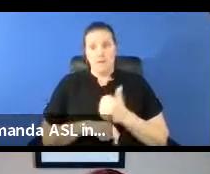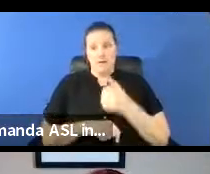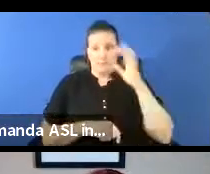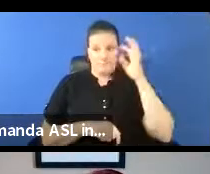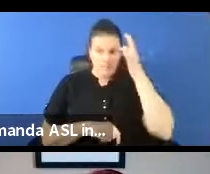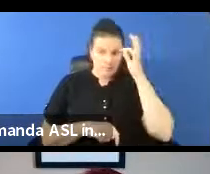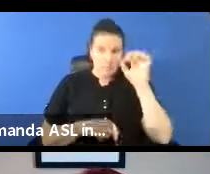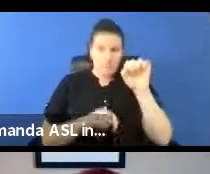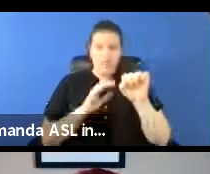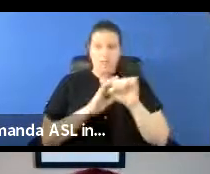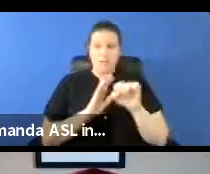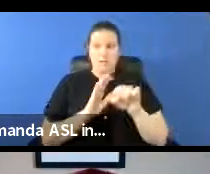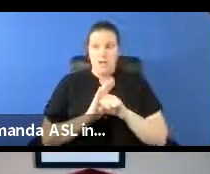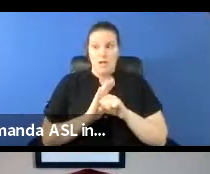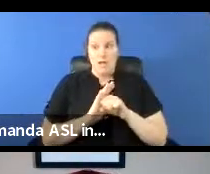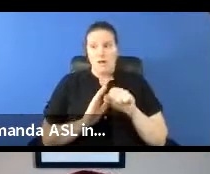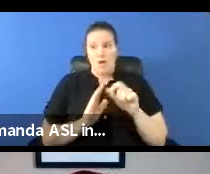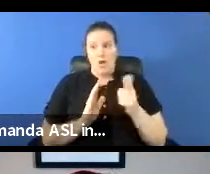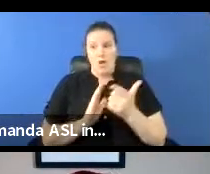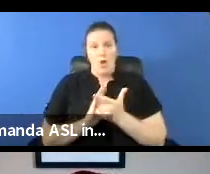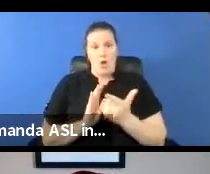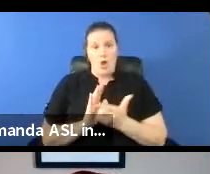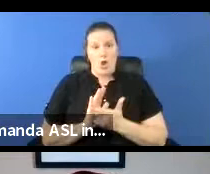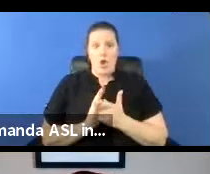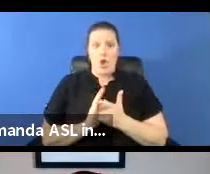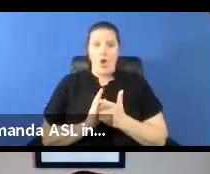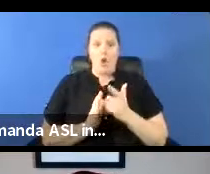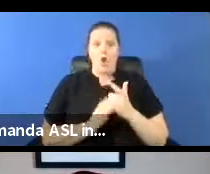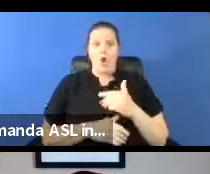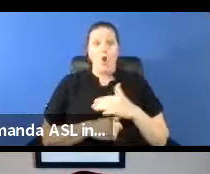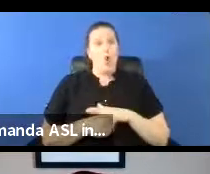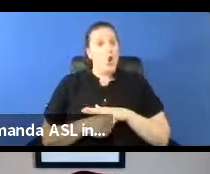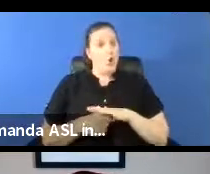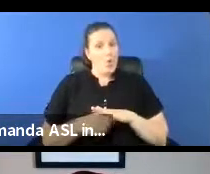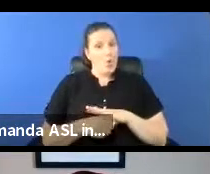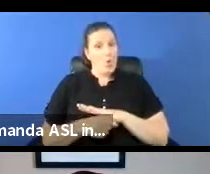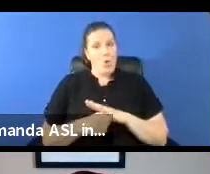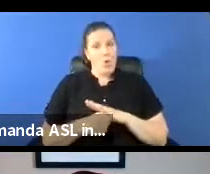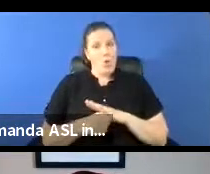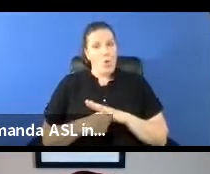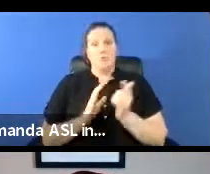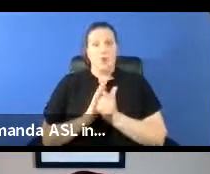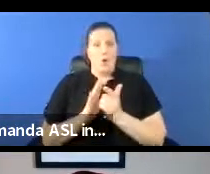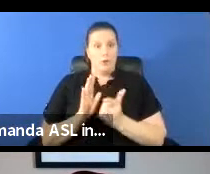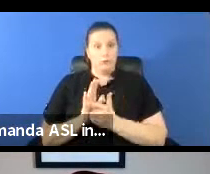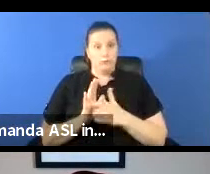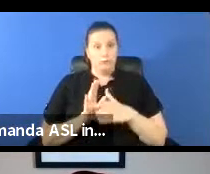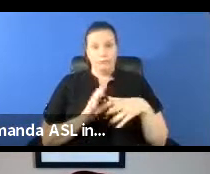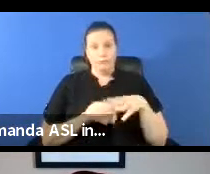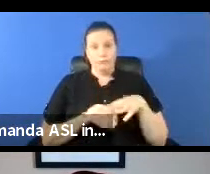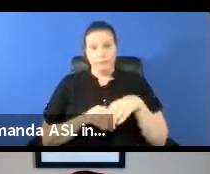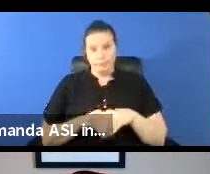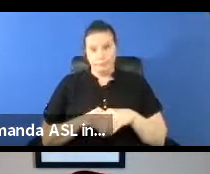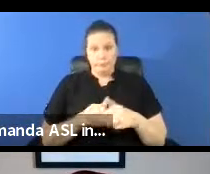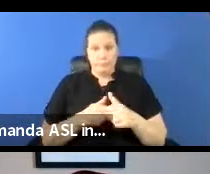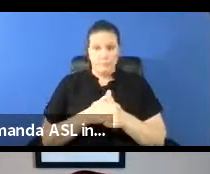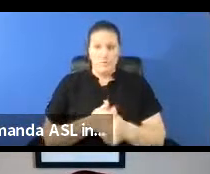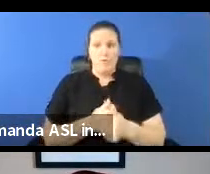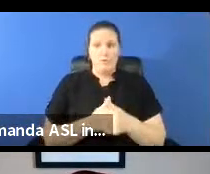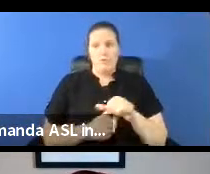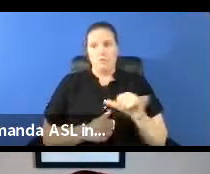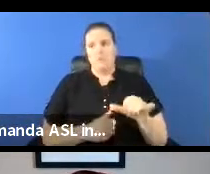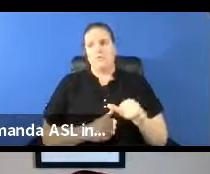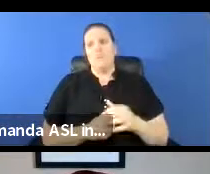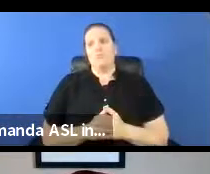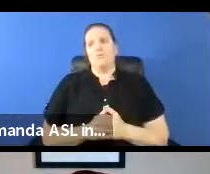state laws that you have to, and a lot of times local ordinances that you have to comply with as well. And so there's,